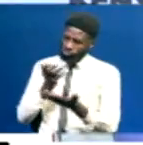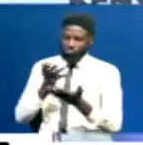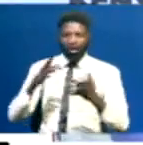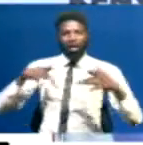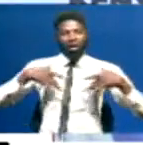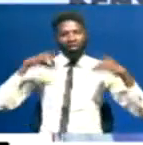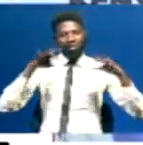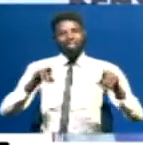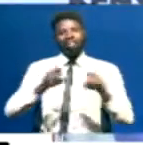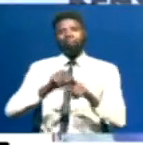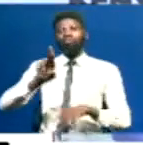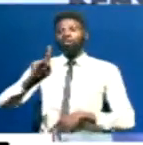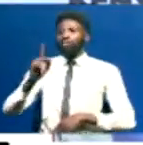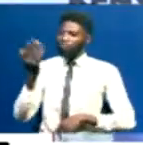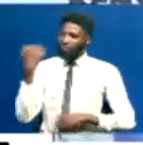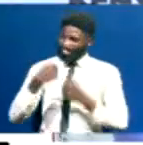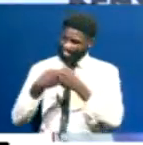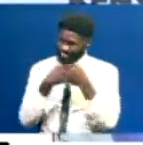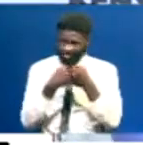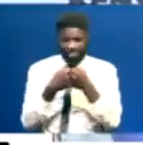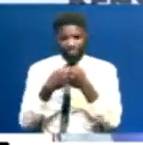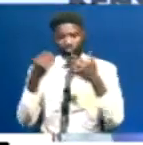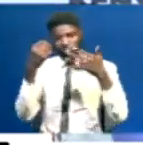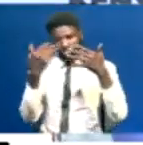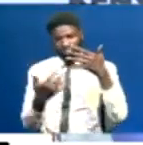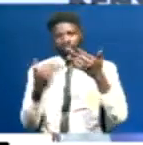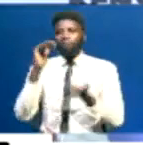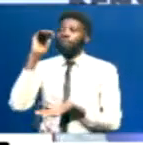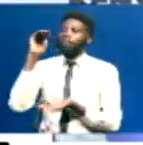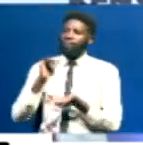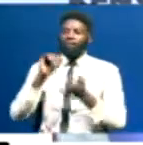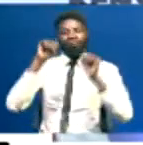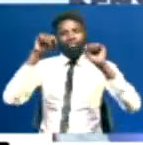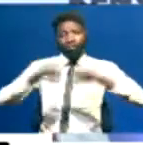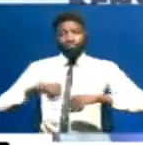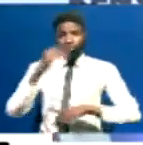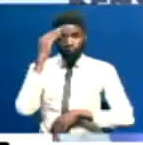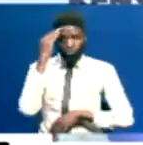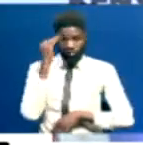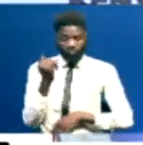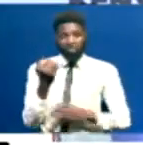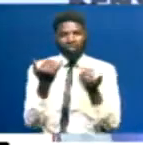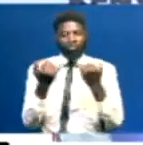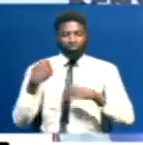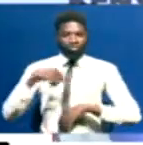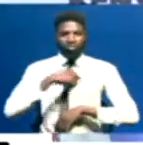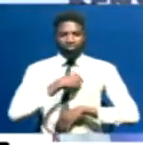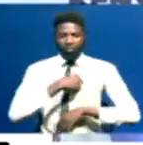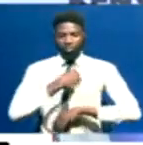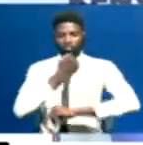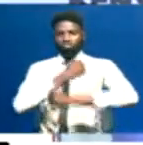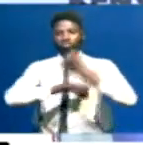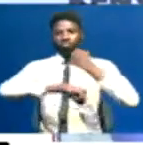those challenges that were there will be reduced, because now we are doing and reviewing